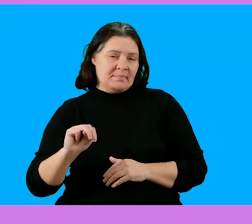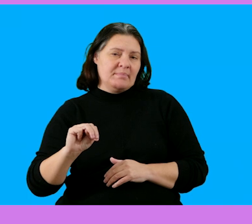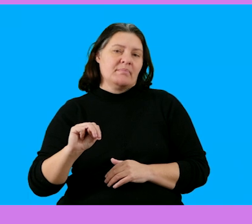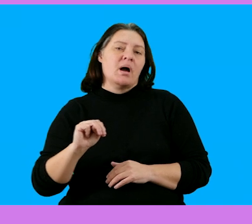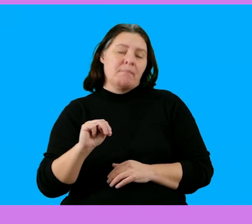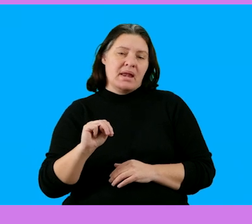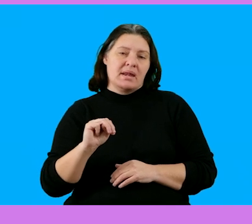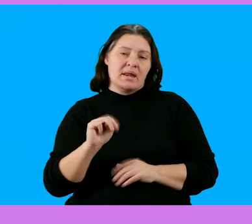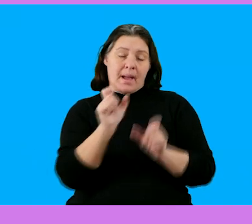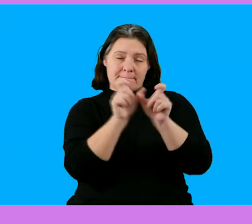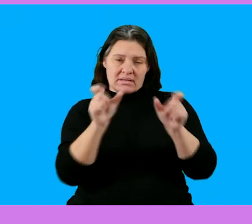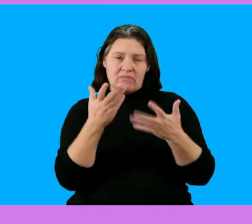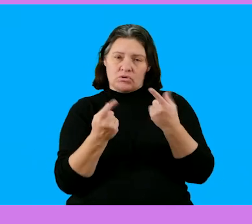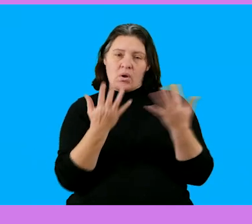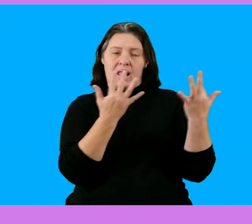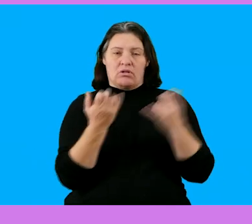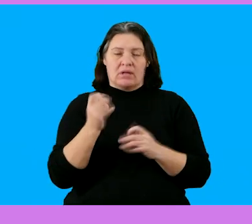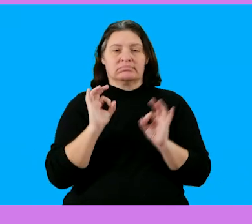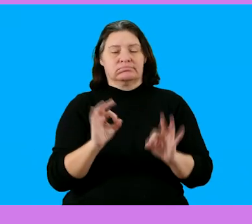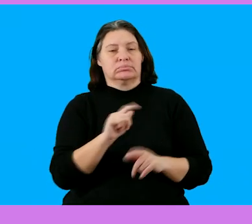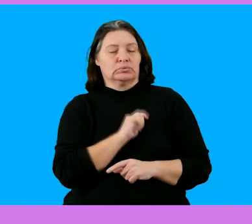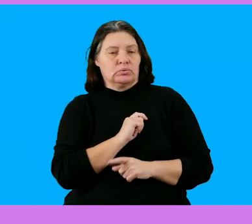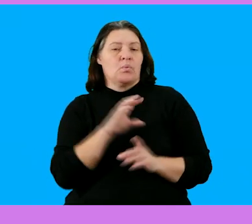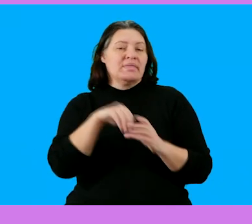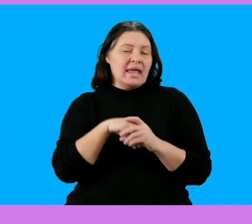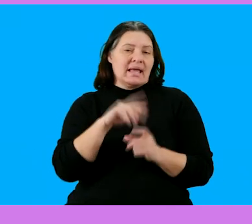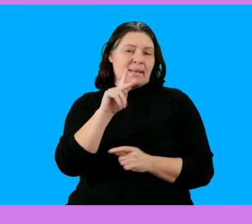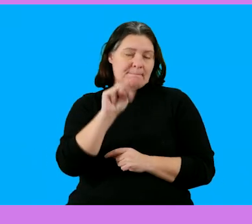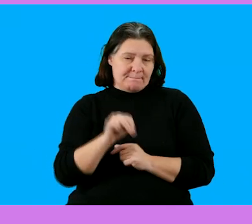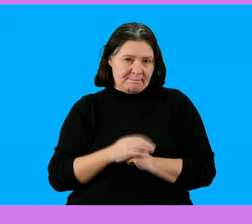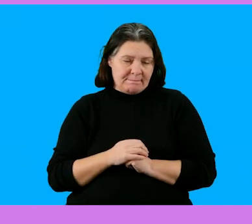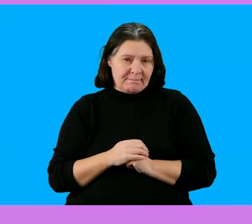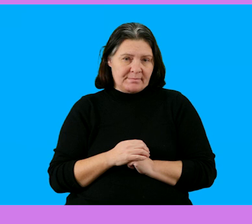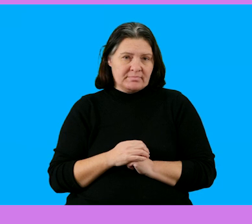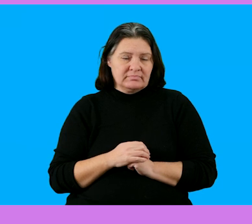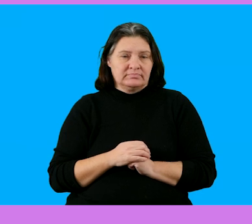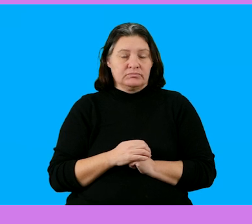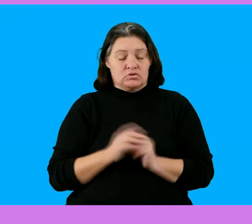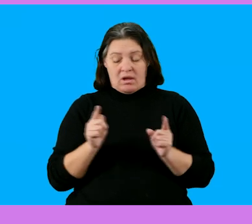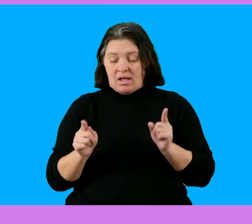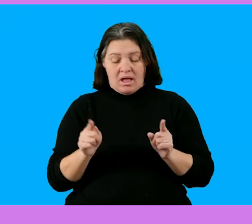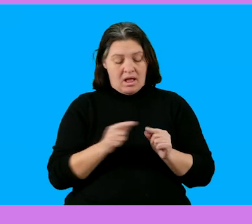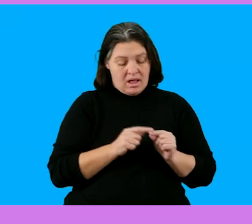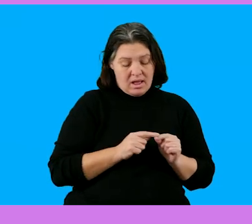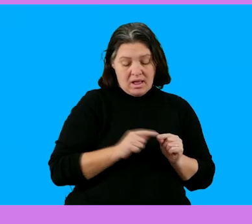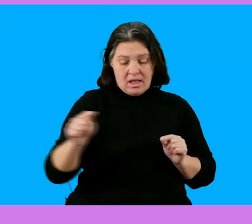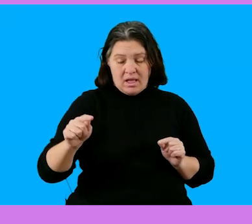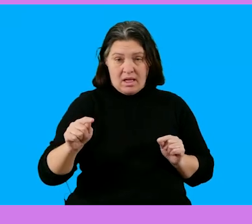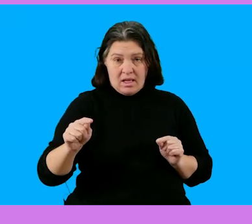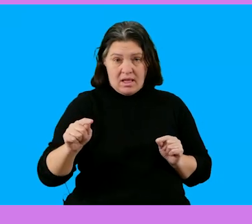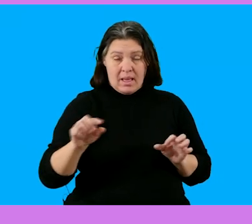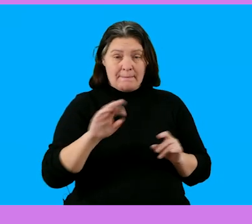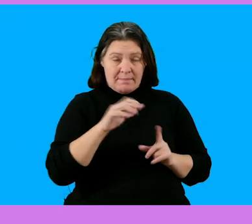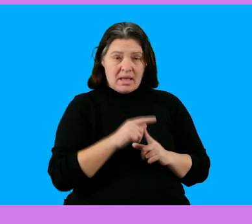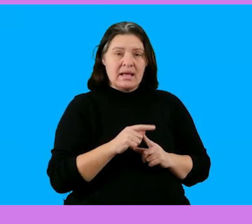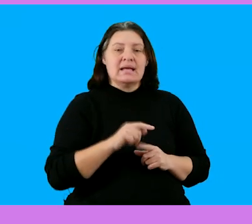scale above to calculate the actual distance in kilometers. Right, so we are saying the distance between the 2 points measured on